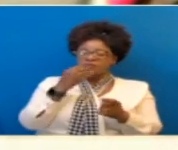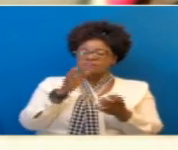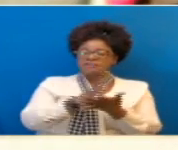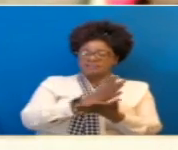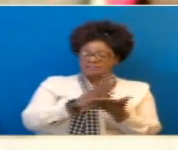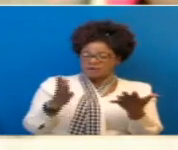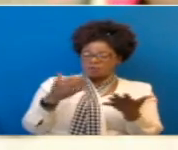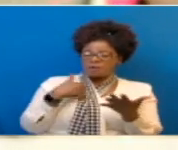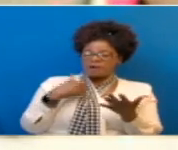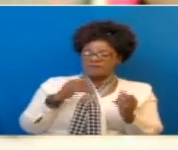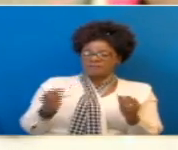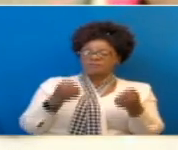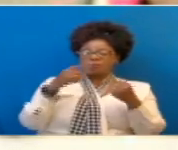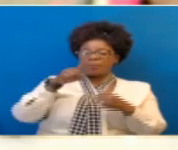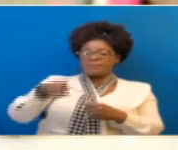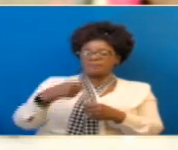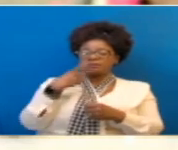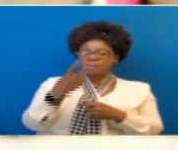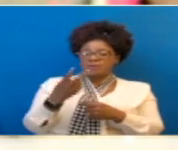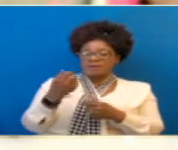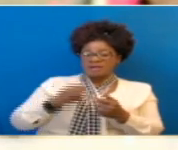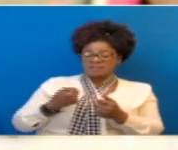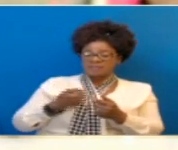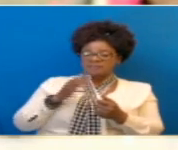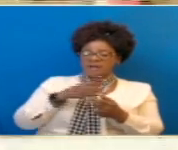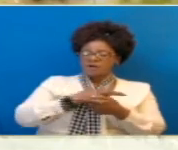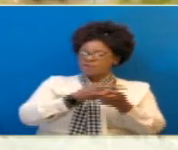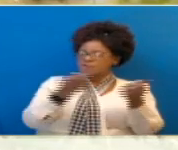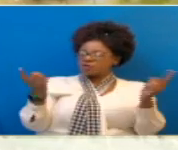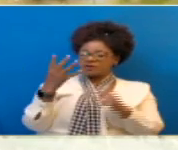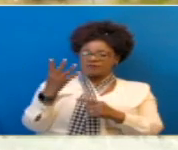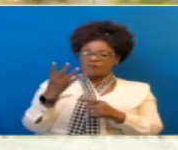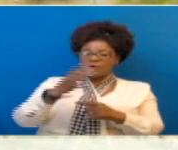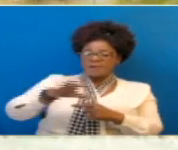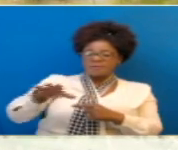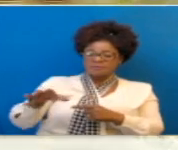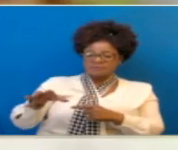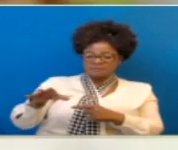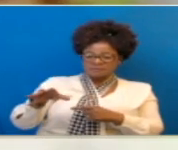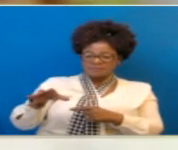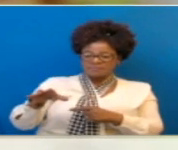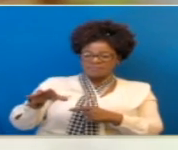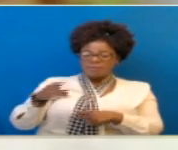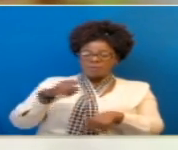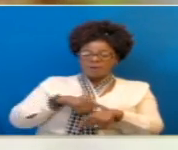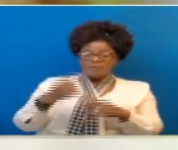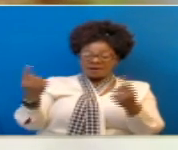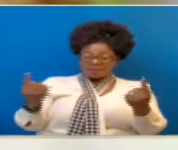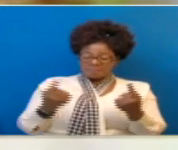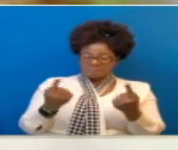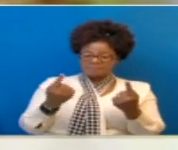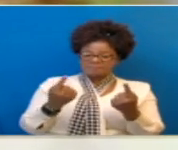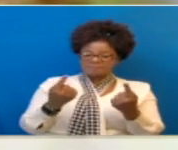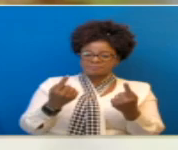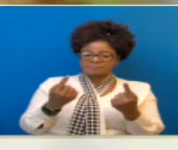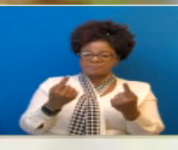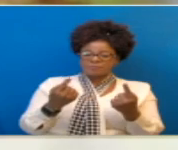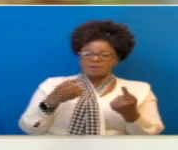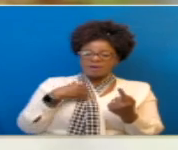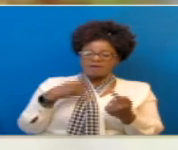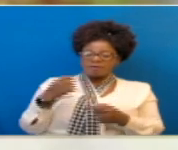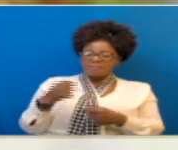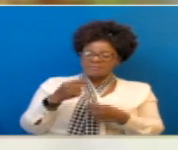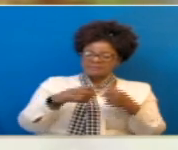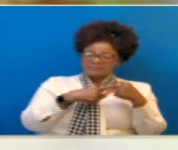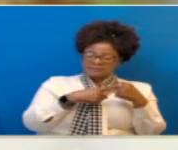rescued 1,200 girls so far from across four counties. When they come in, we take them through almost 6 months to a year